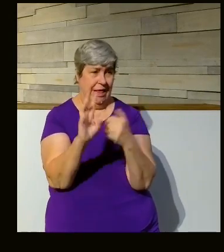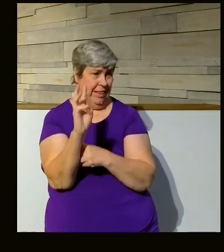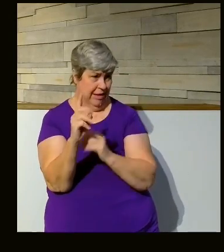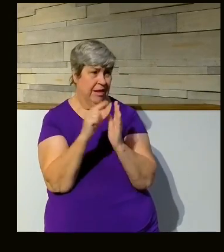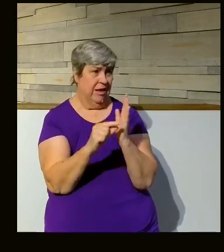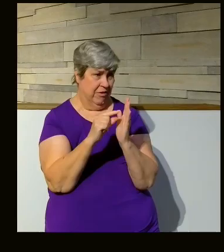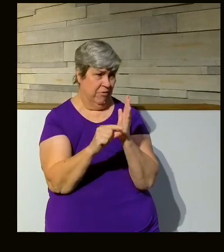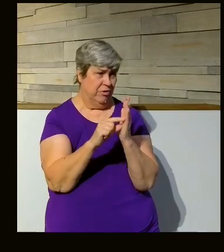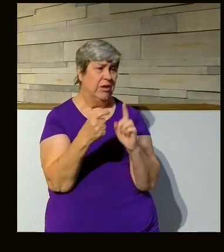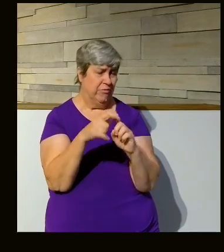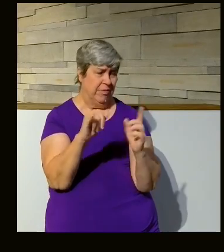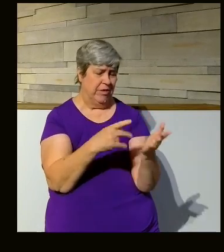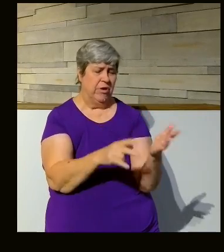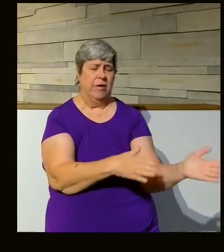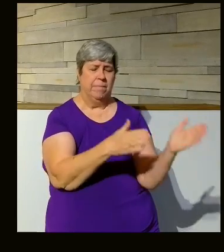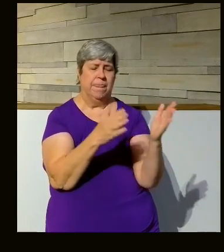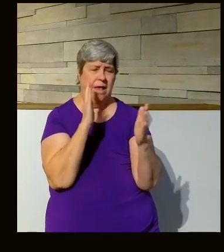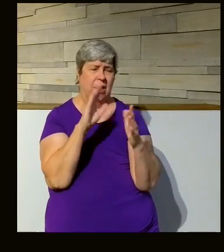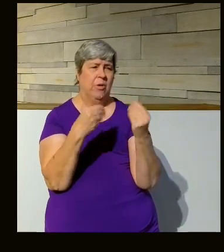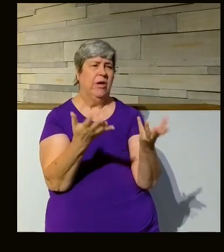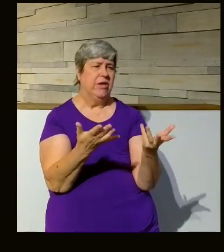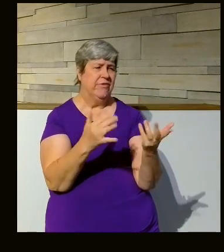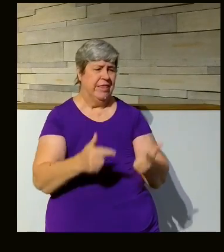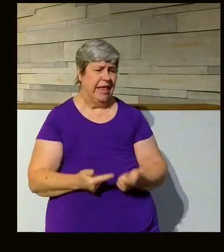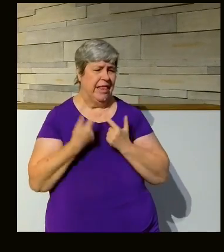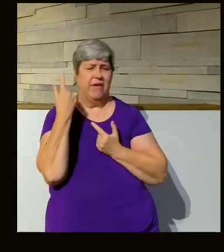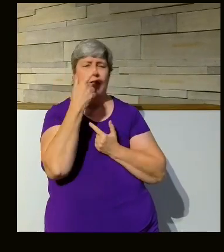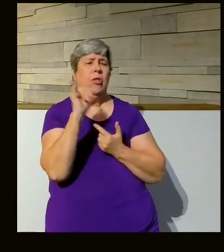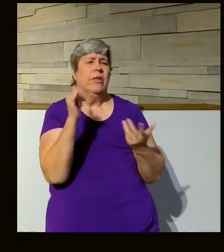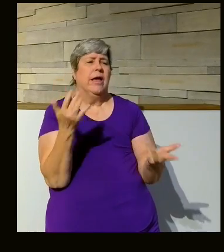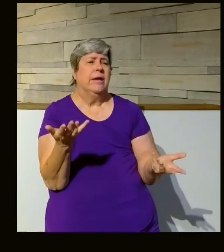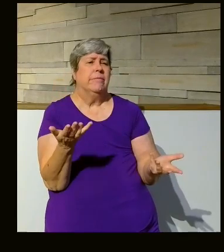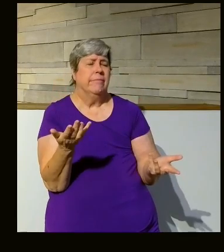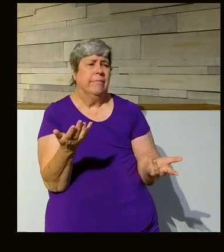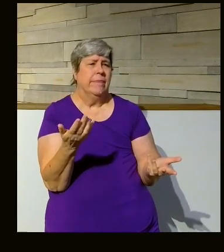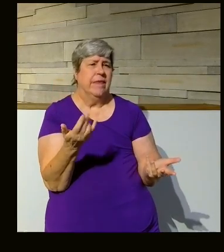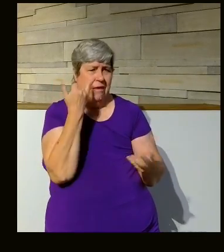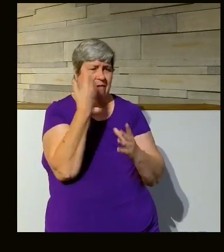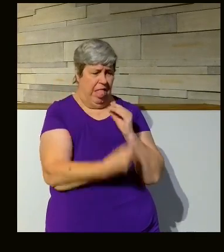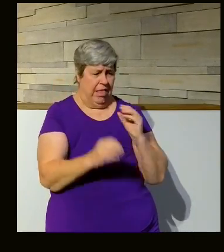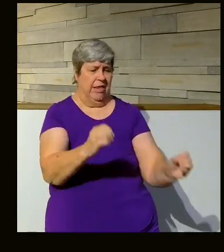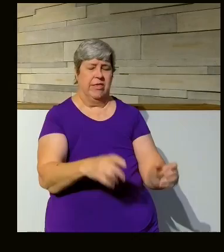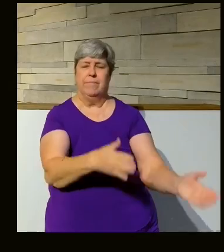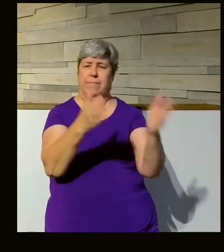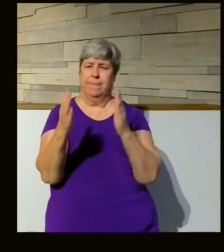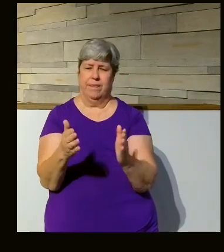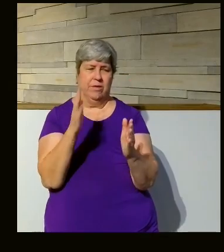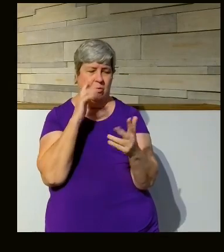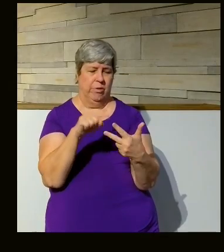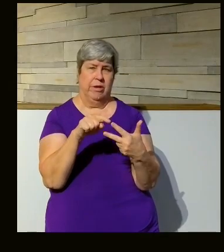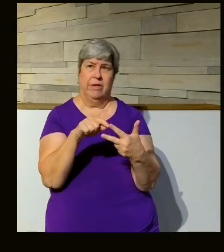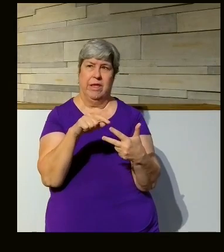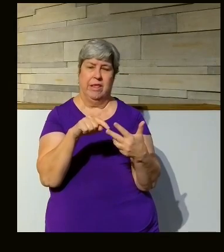that are Psalm 23. And so I'm going to give you the life, what it looks like and what that means. And then the next thing that we're going to do is we're going to walk